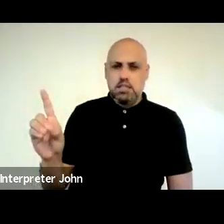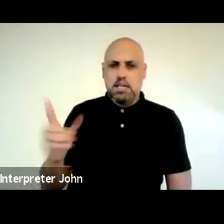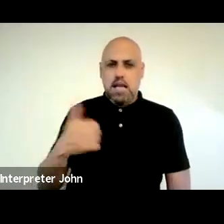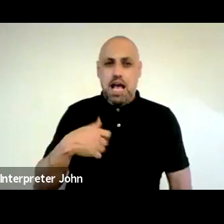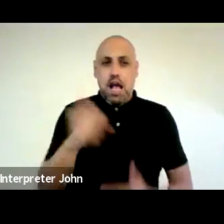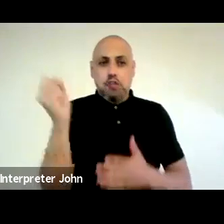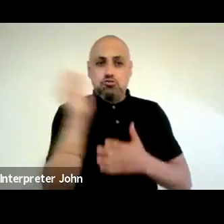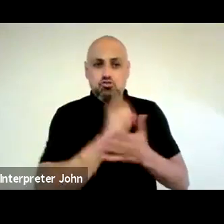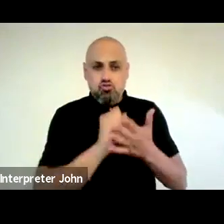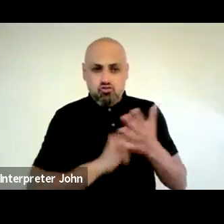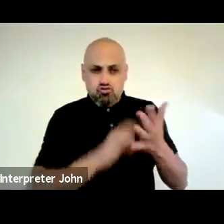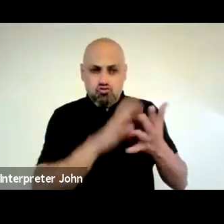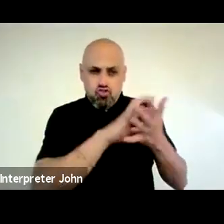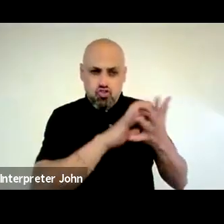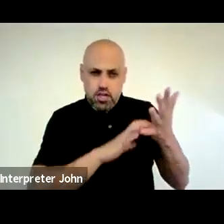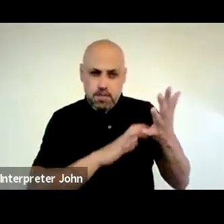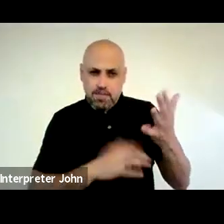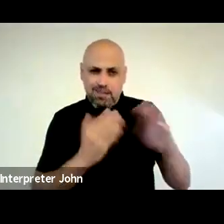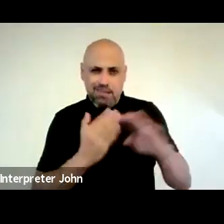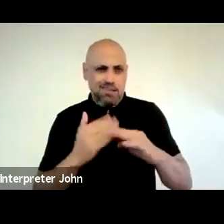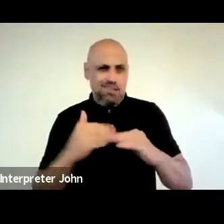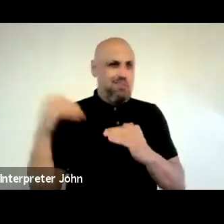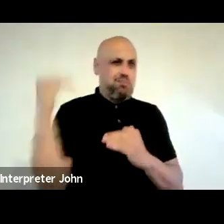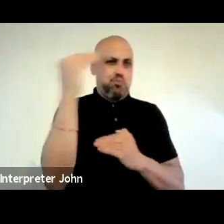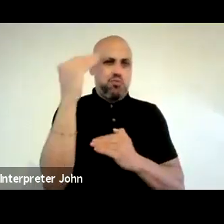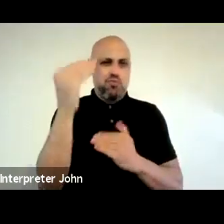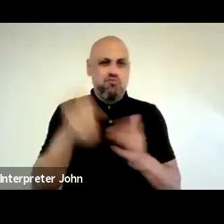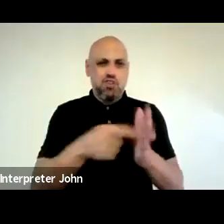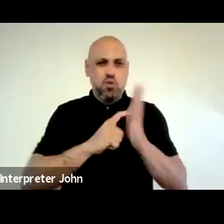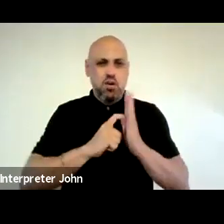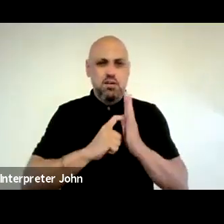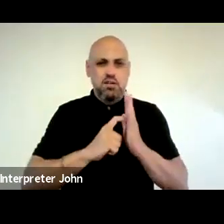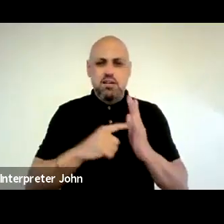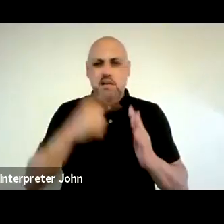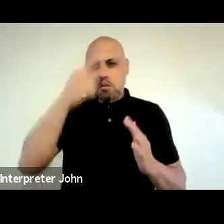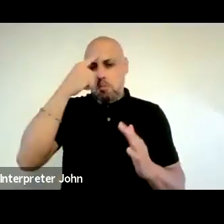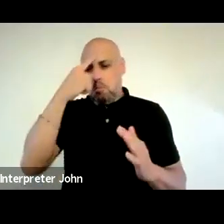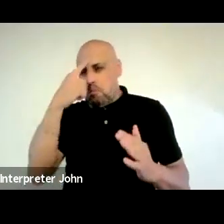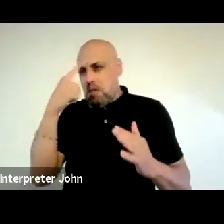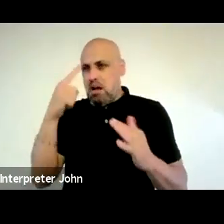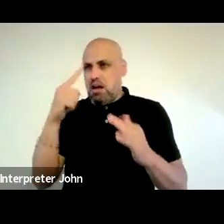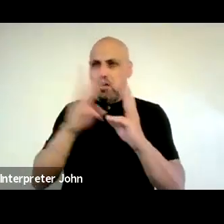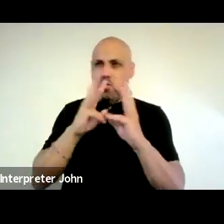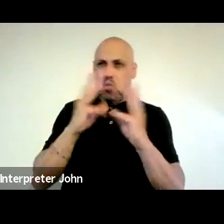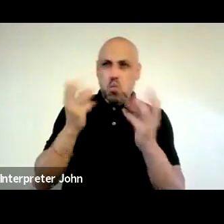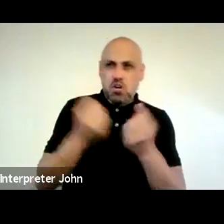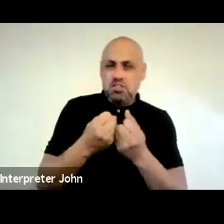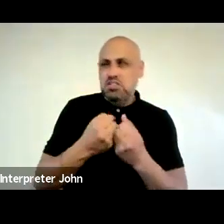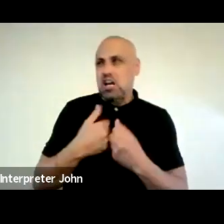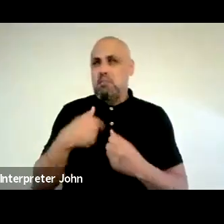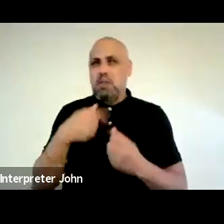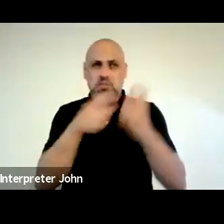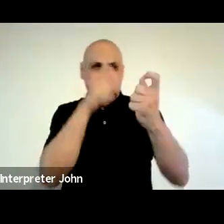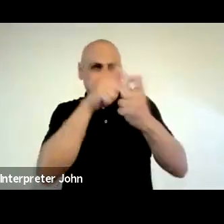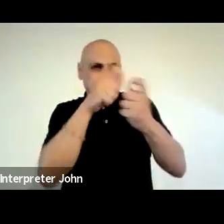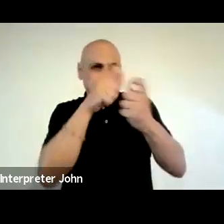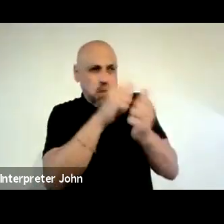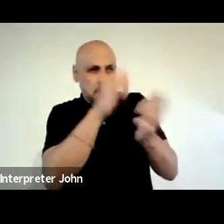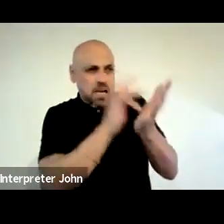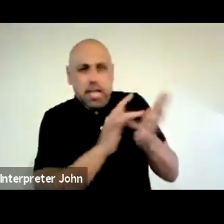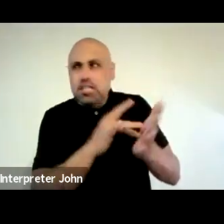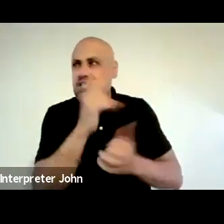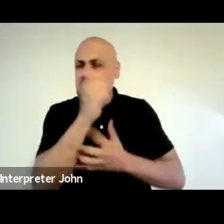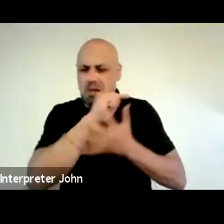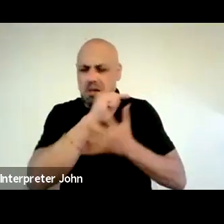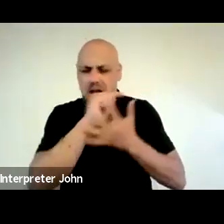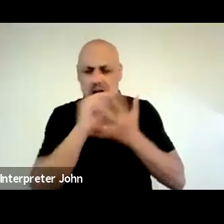scripted beyond what was required. I completed mindfulness workbooks. I was precise with medication and so on.